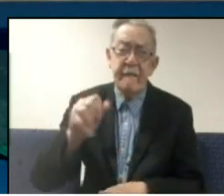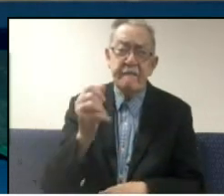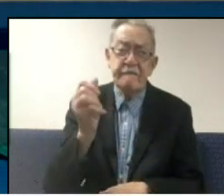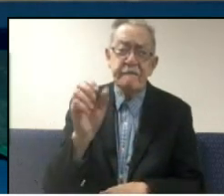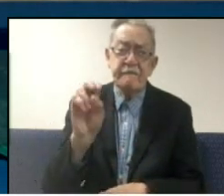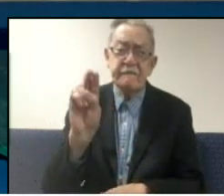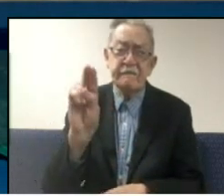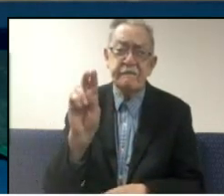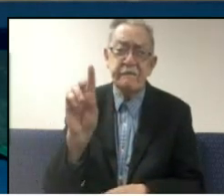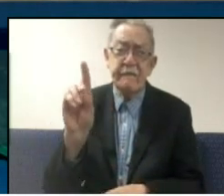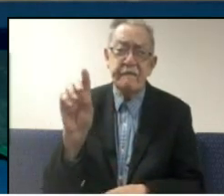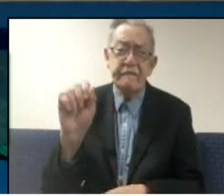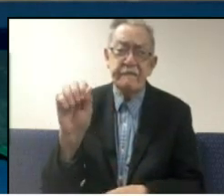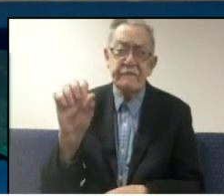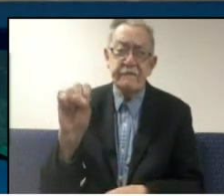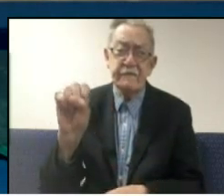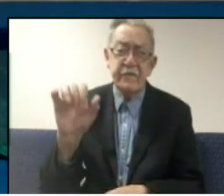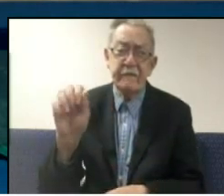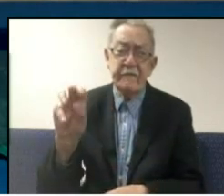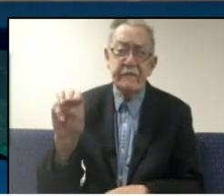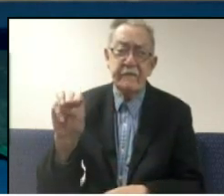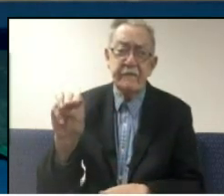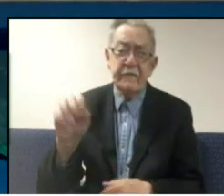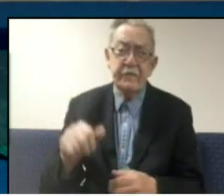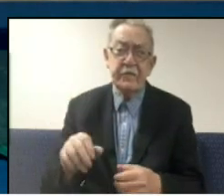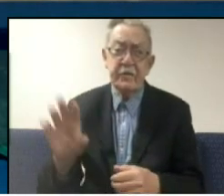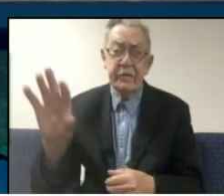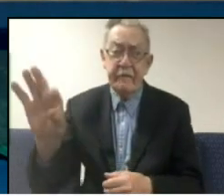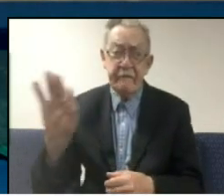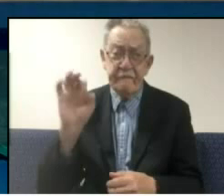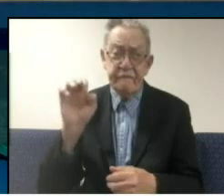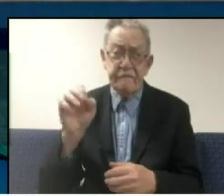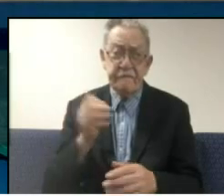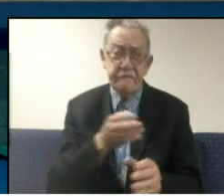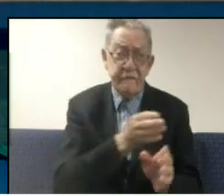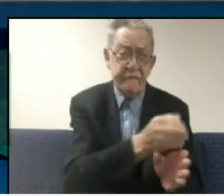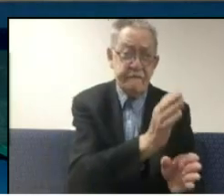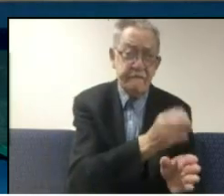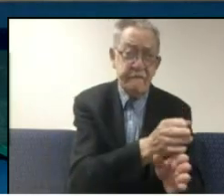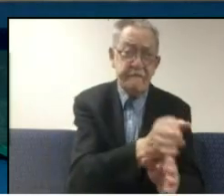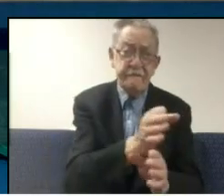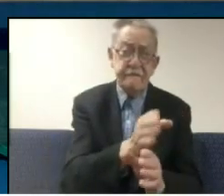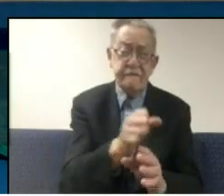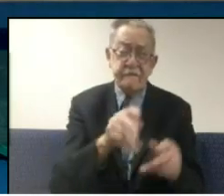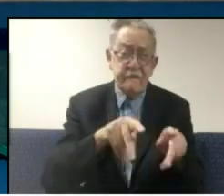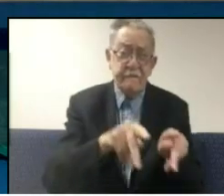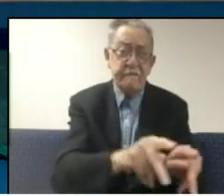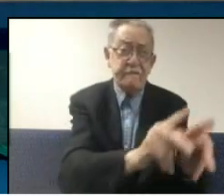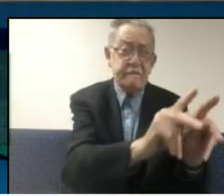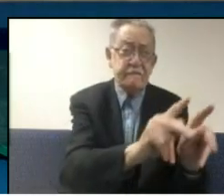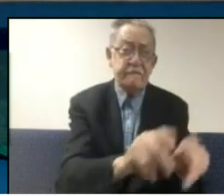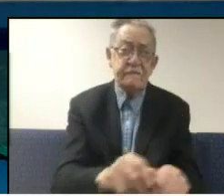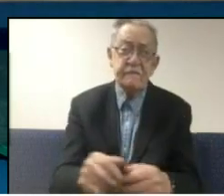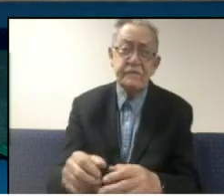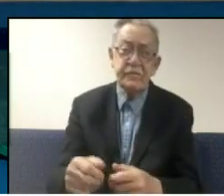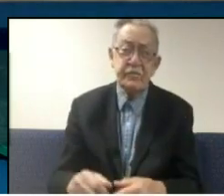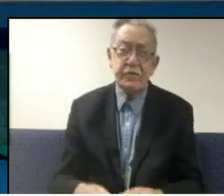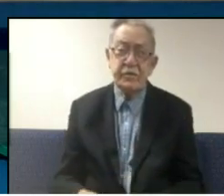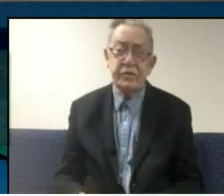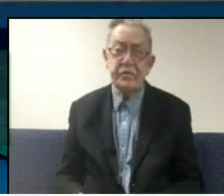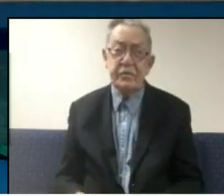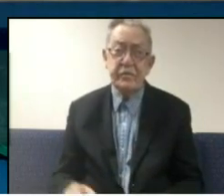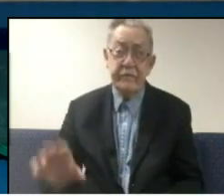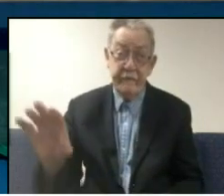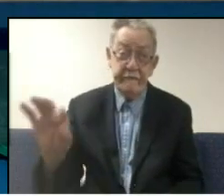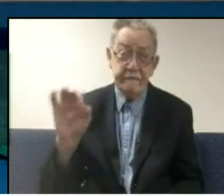was a chosen career path for him. That's the career that he chose. You would choose to be a rabbi. You would choose